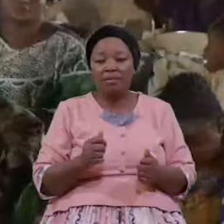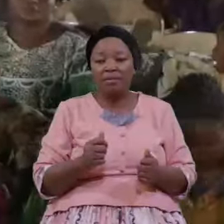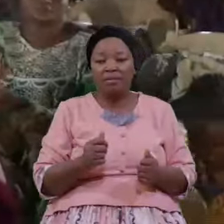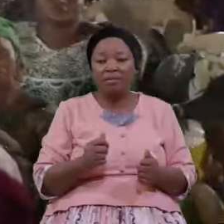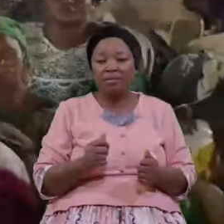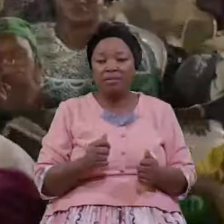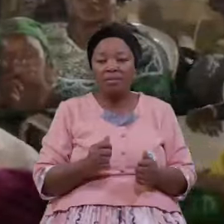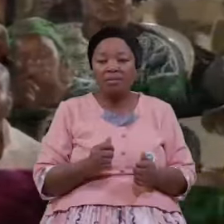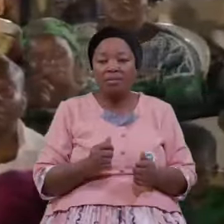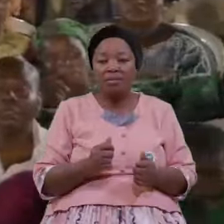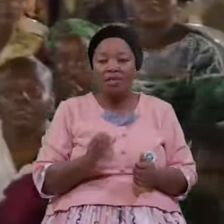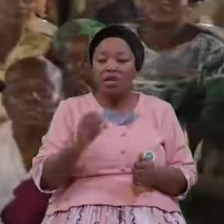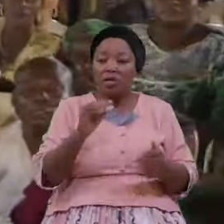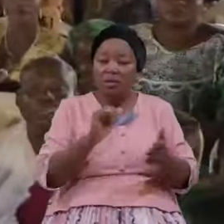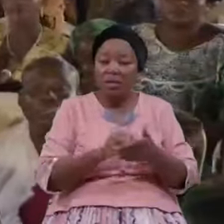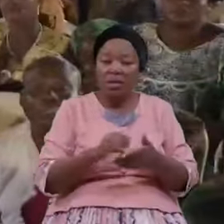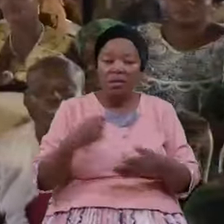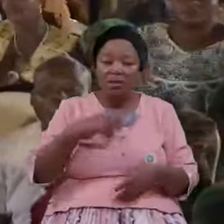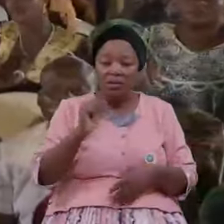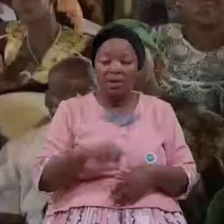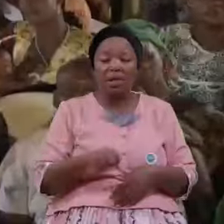so that we can meet up